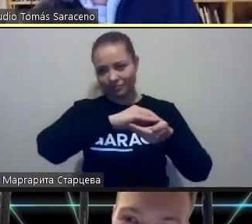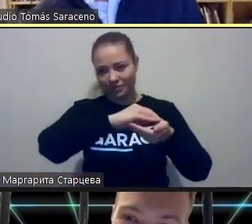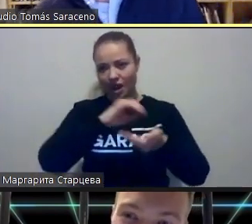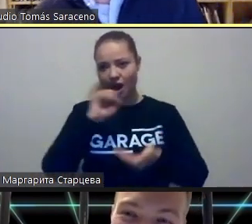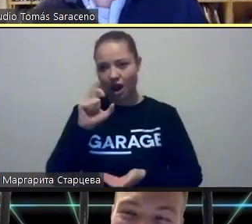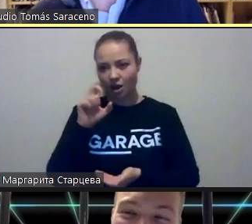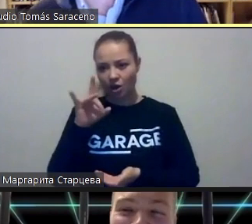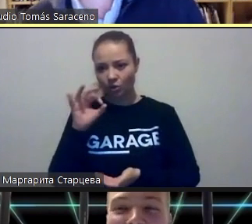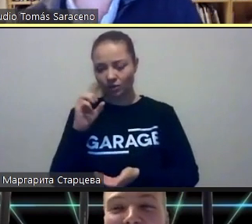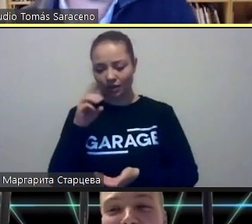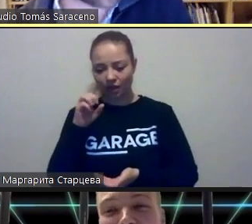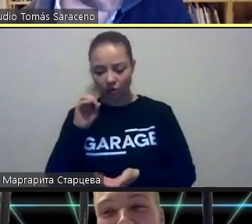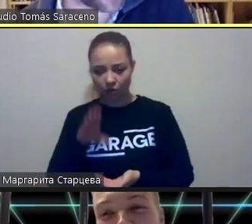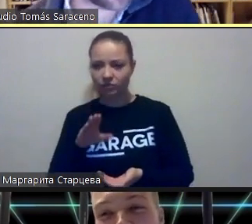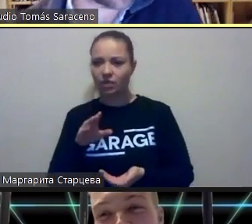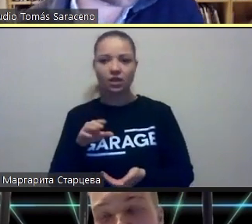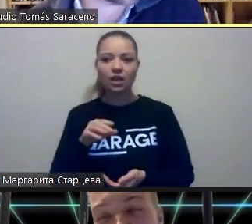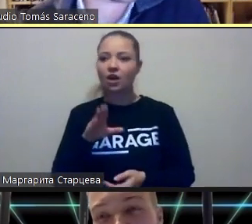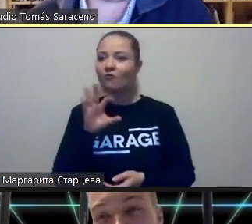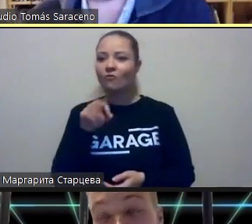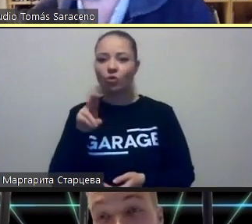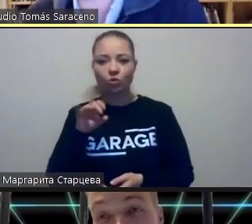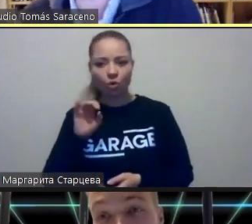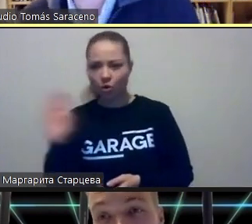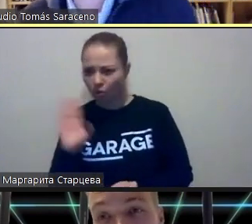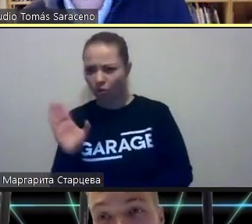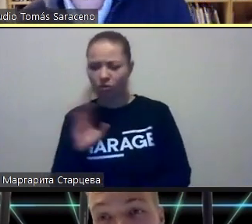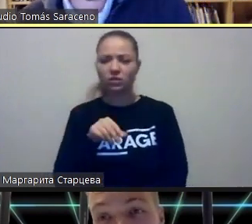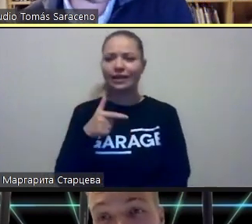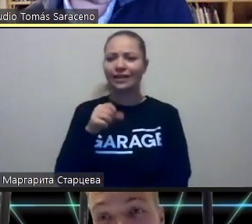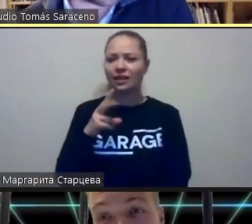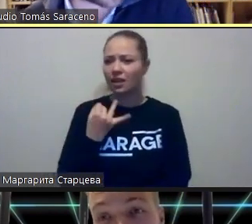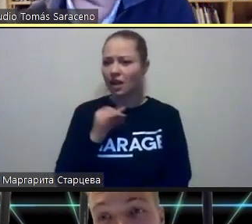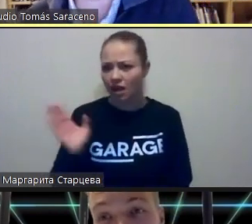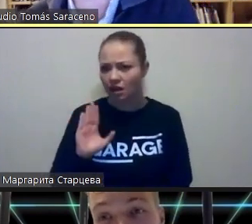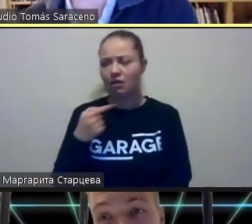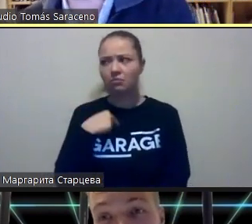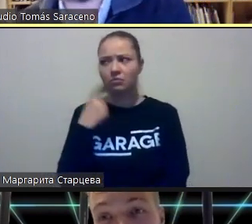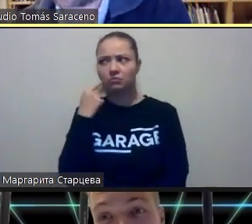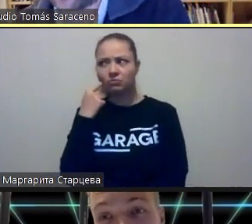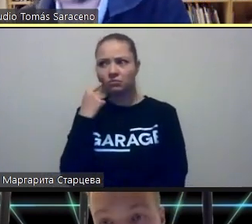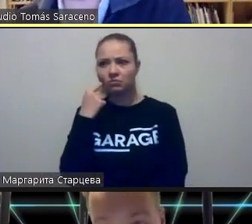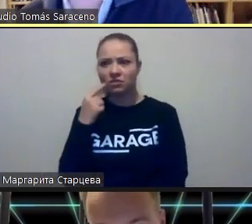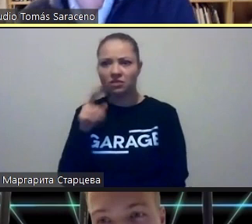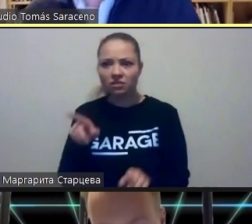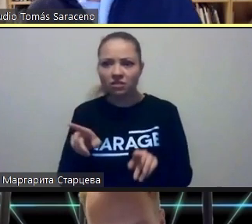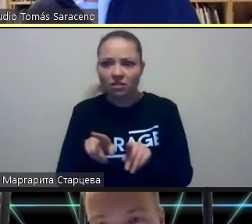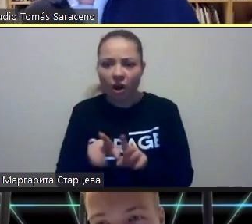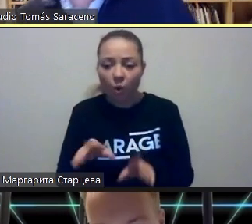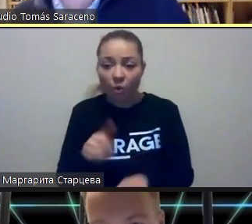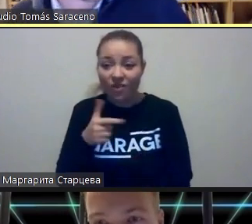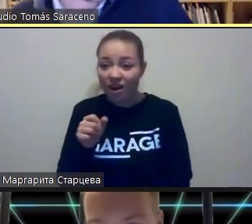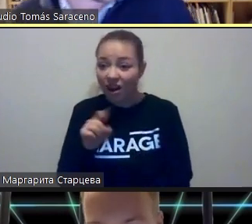to you know, it reminds me some stories of Stanislav Lem,